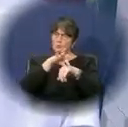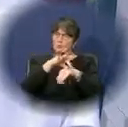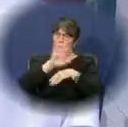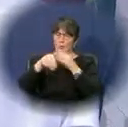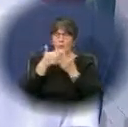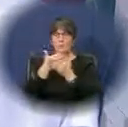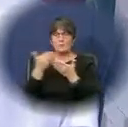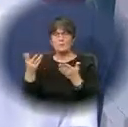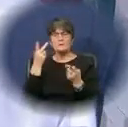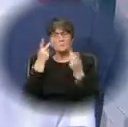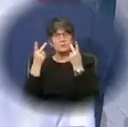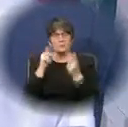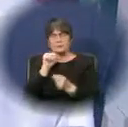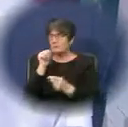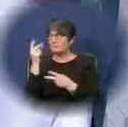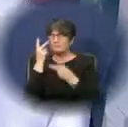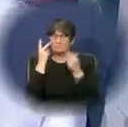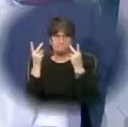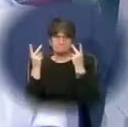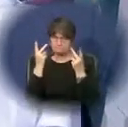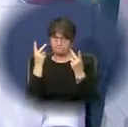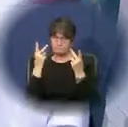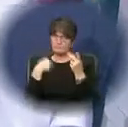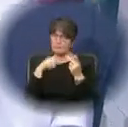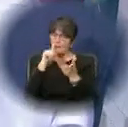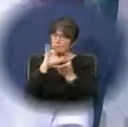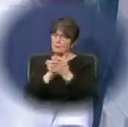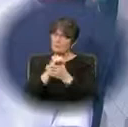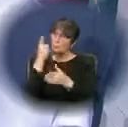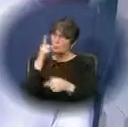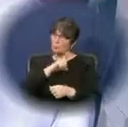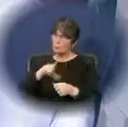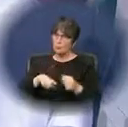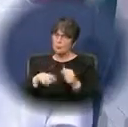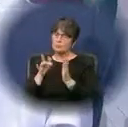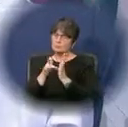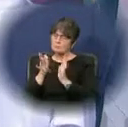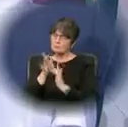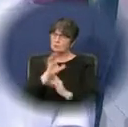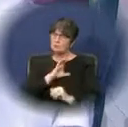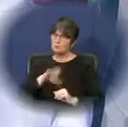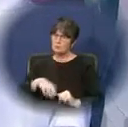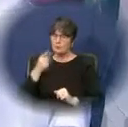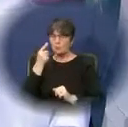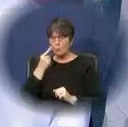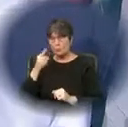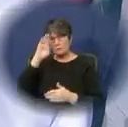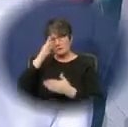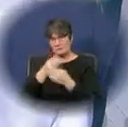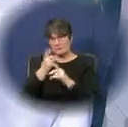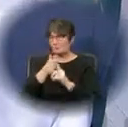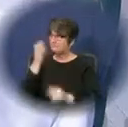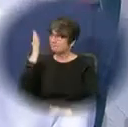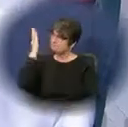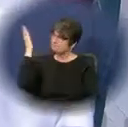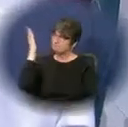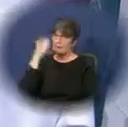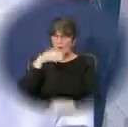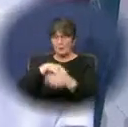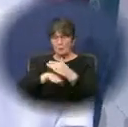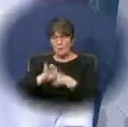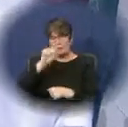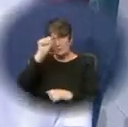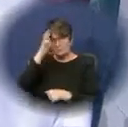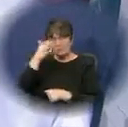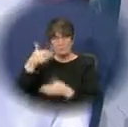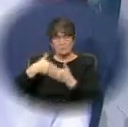of all things visible and invisible. I believe in one Lord, Jesus Christ, the only begotten Son of God, born of the